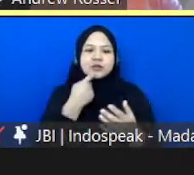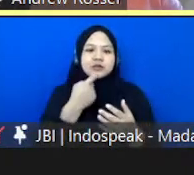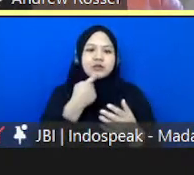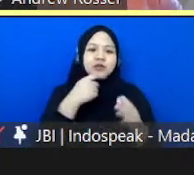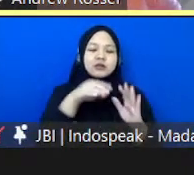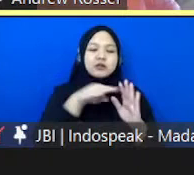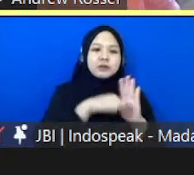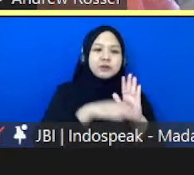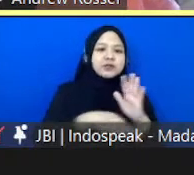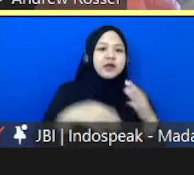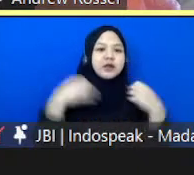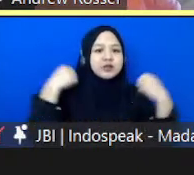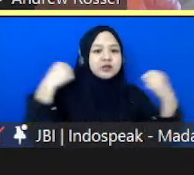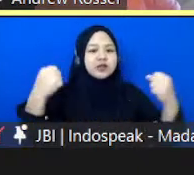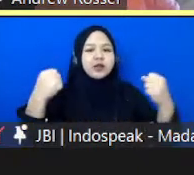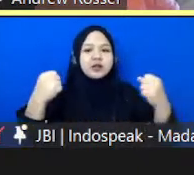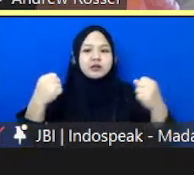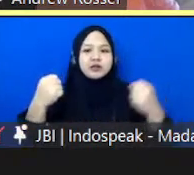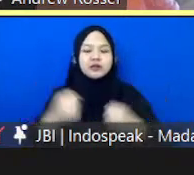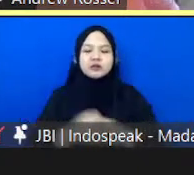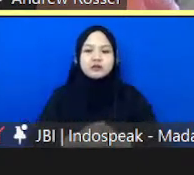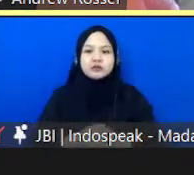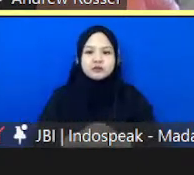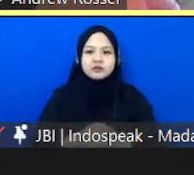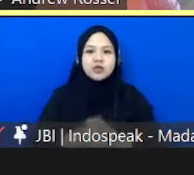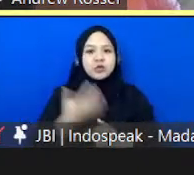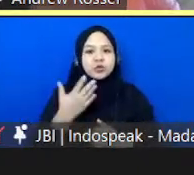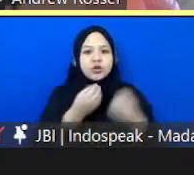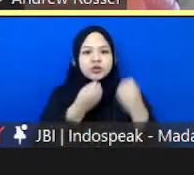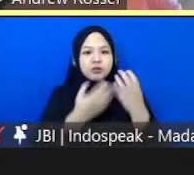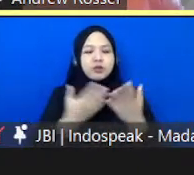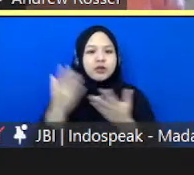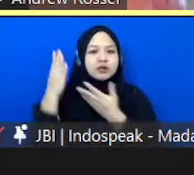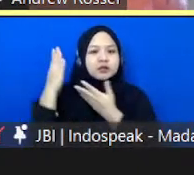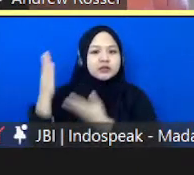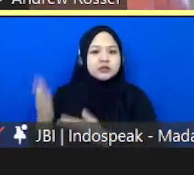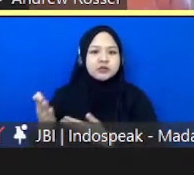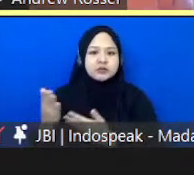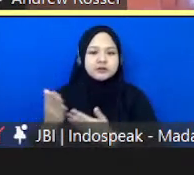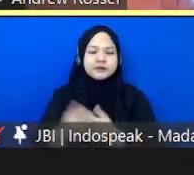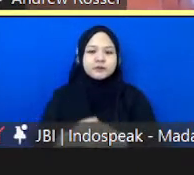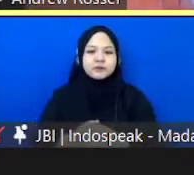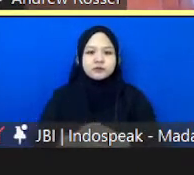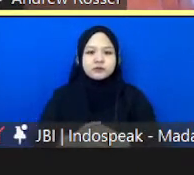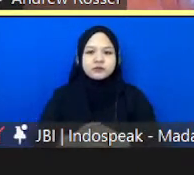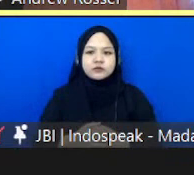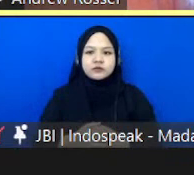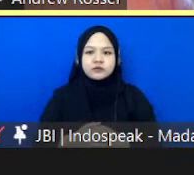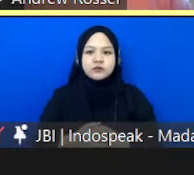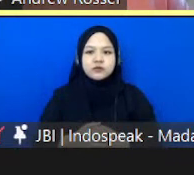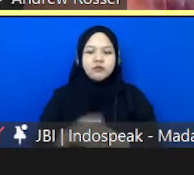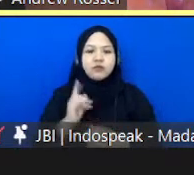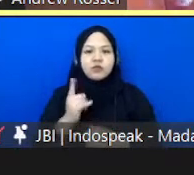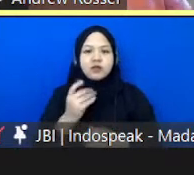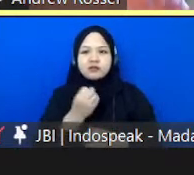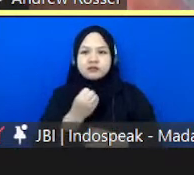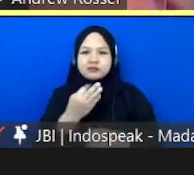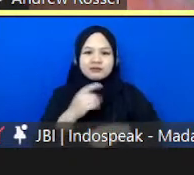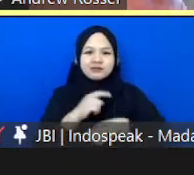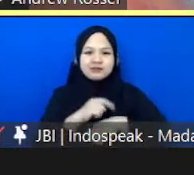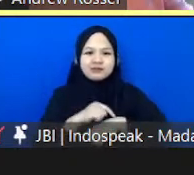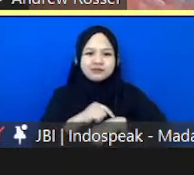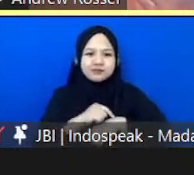as the ones that I mentioned on the slide there. I won't go through them in the interest of time, but